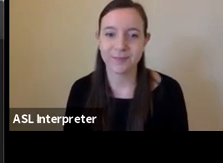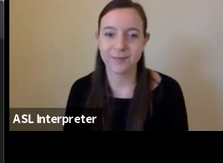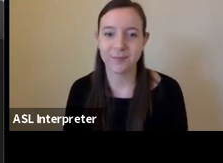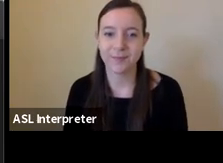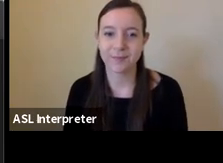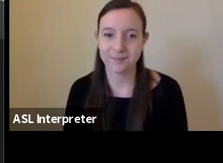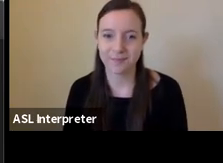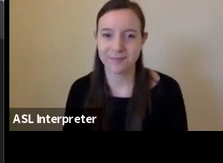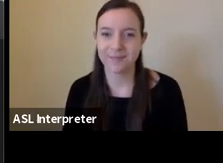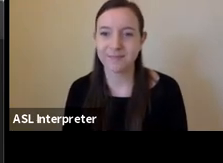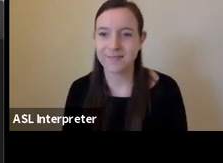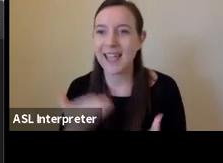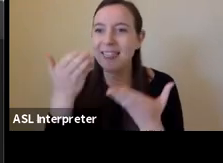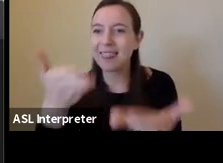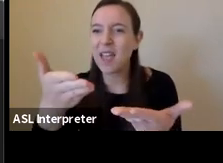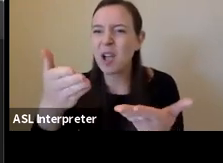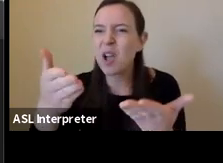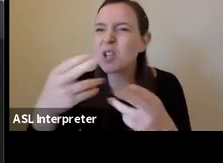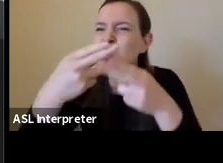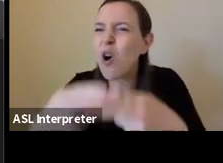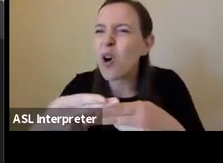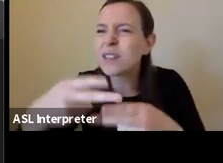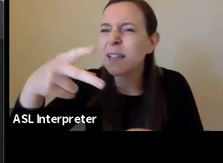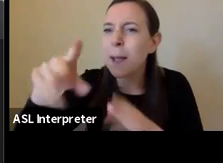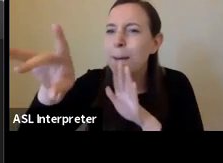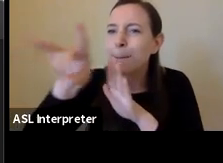and there's our picking poles.